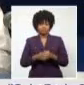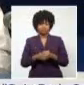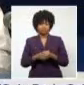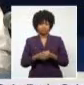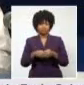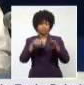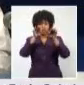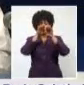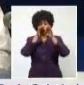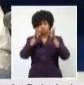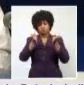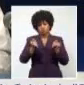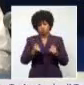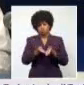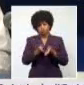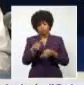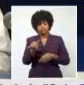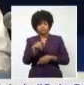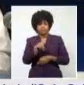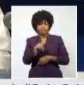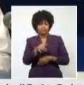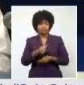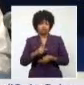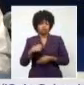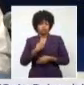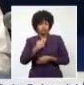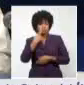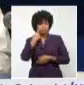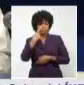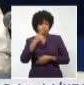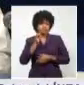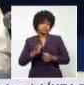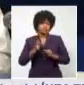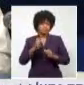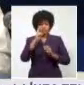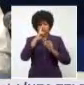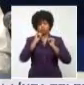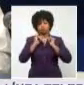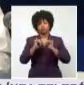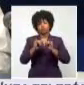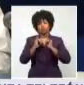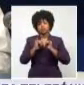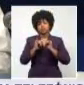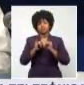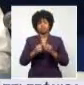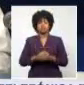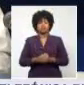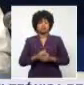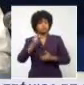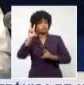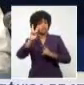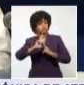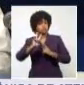The world, as we also see in the news, in several publications, in the newscasts and on